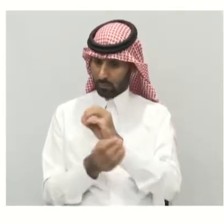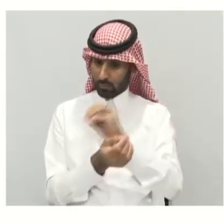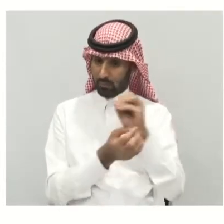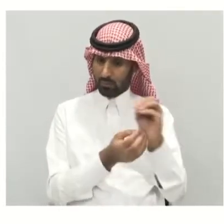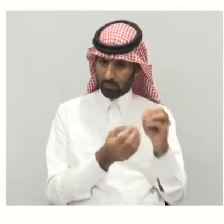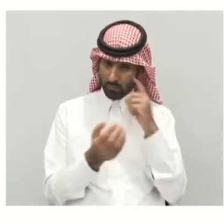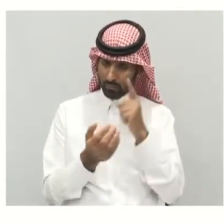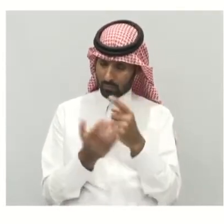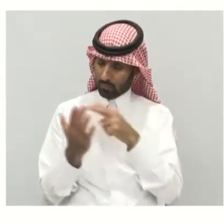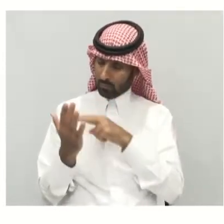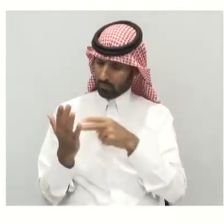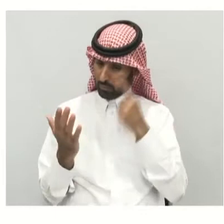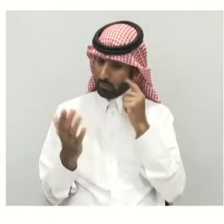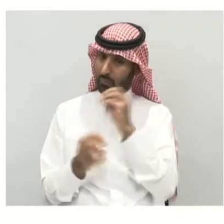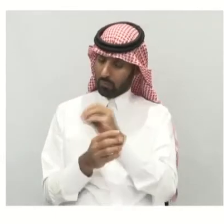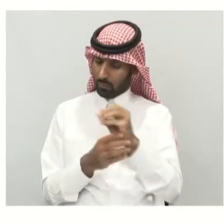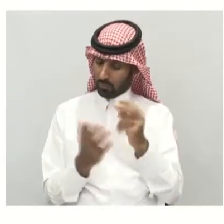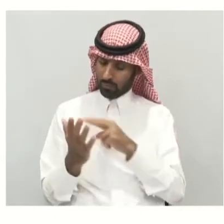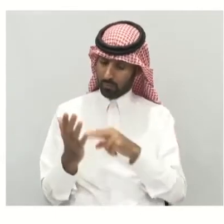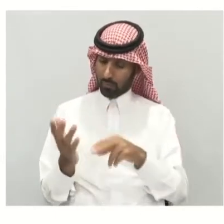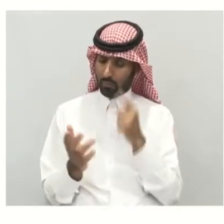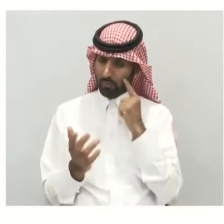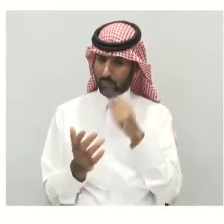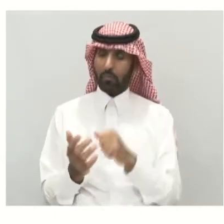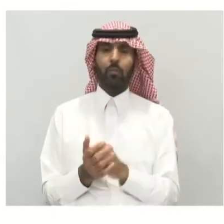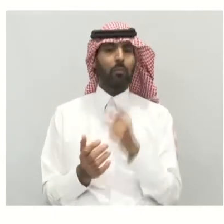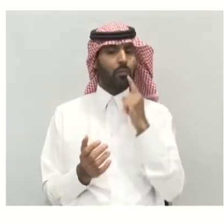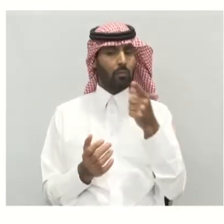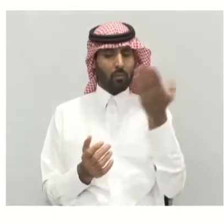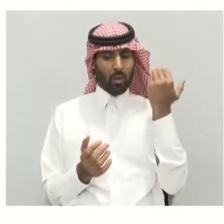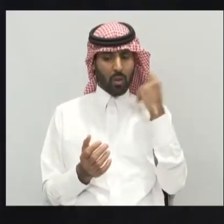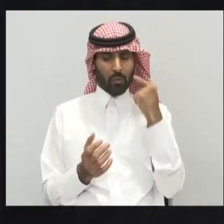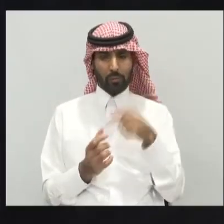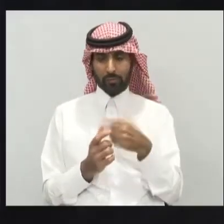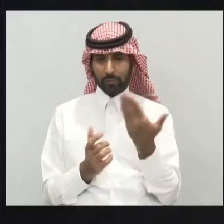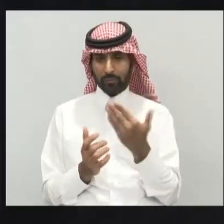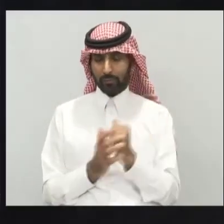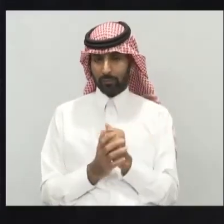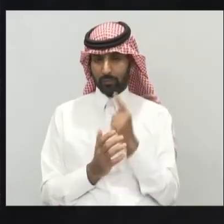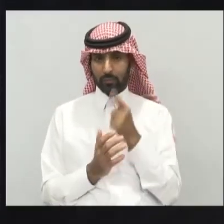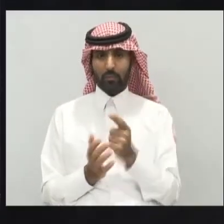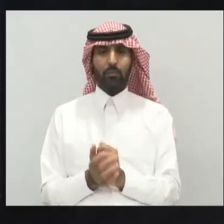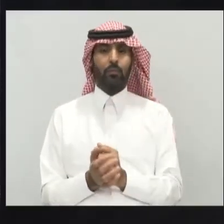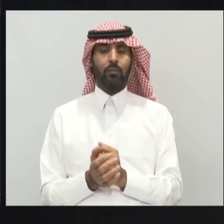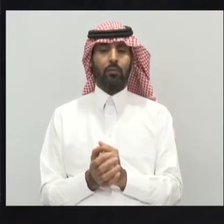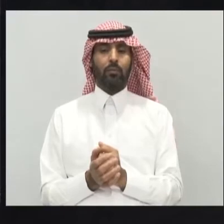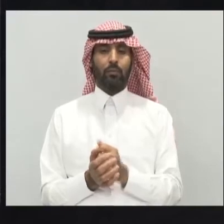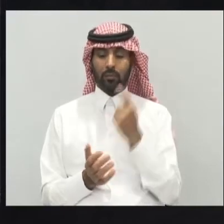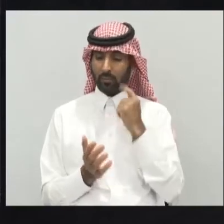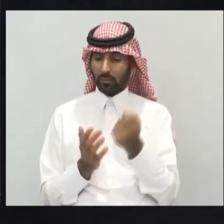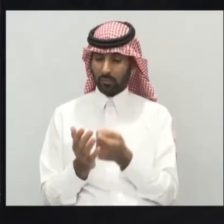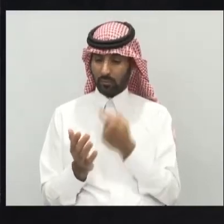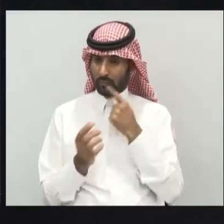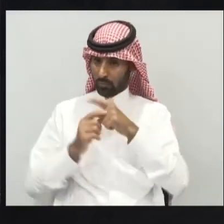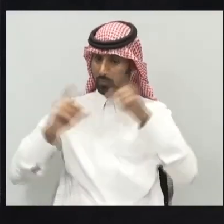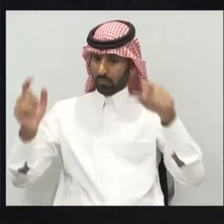he asks for information, we give them information. Like the ones we did in our previous lesson. We wrote